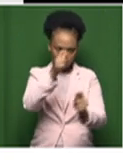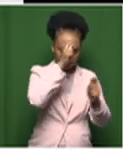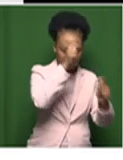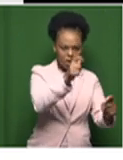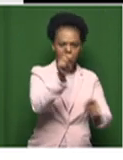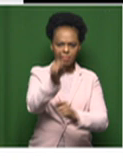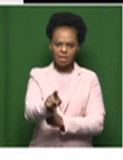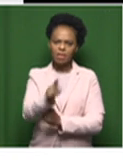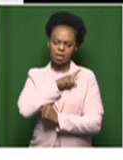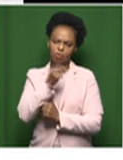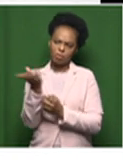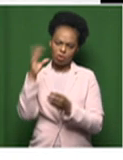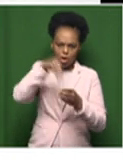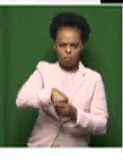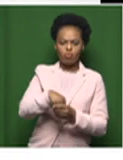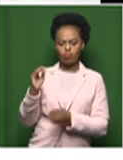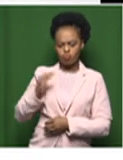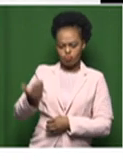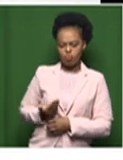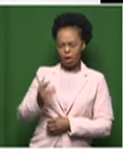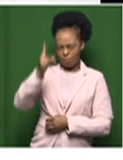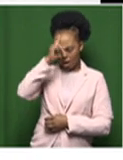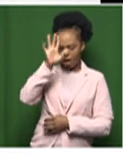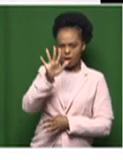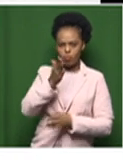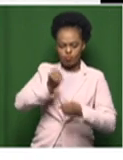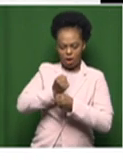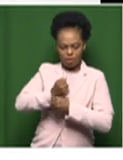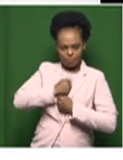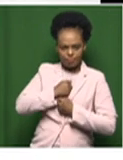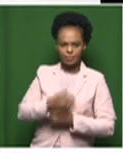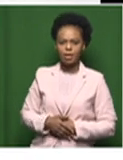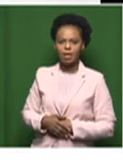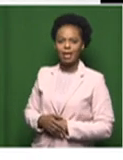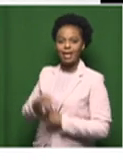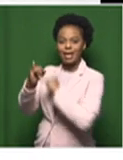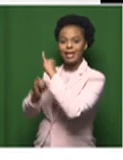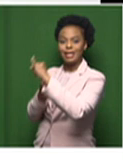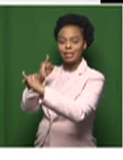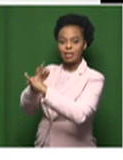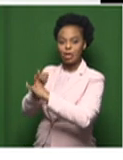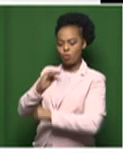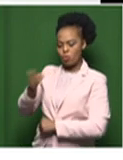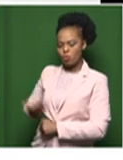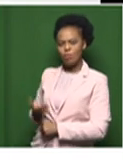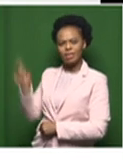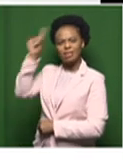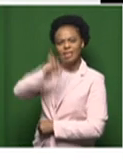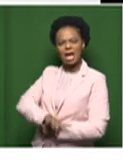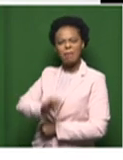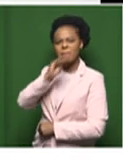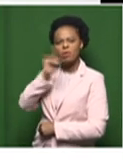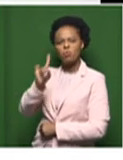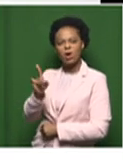my work. Now, as we celebrate International Women's Day, what does it mean to be a female artist in modern-day